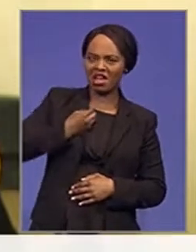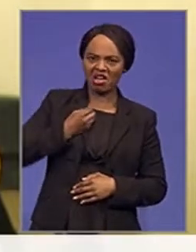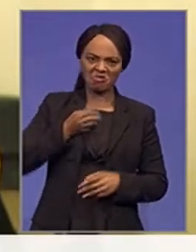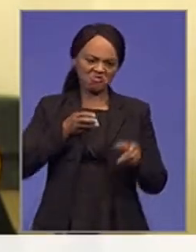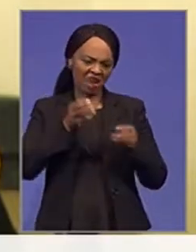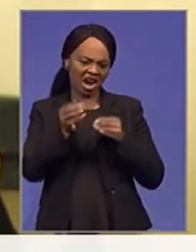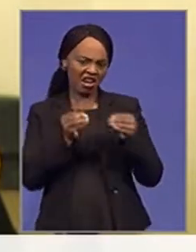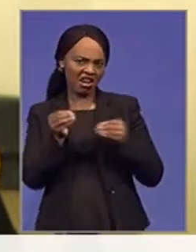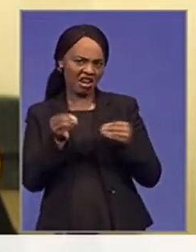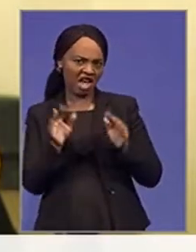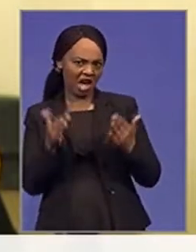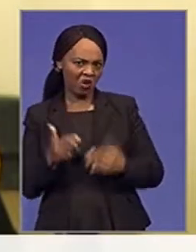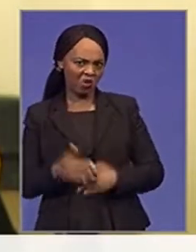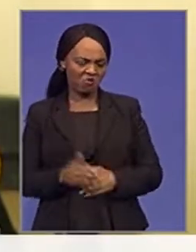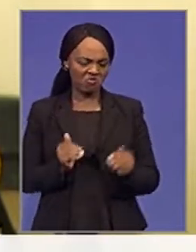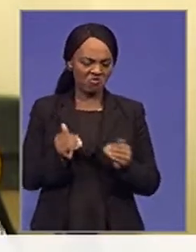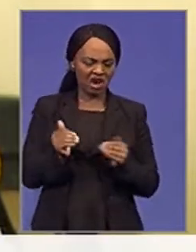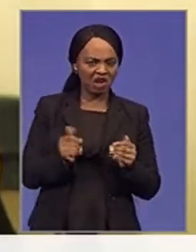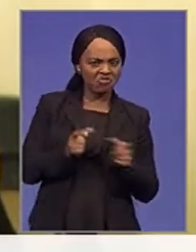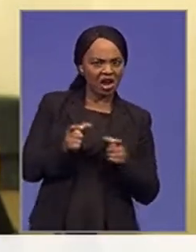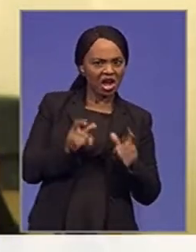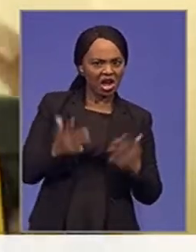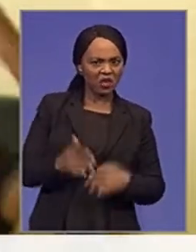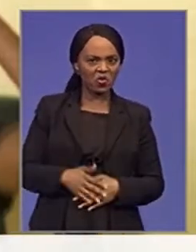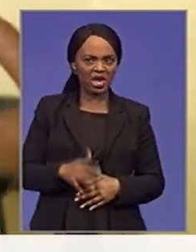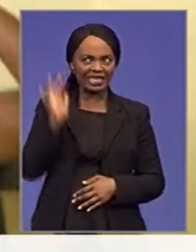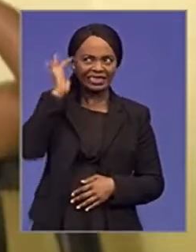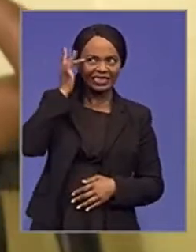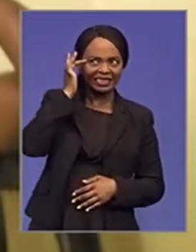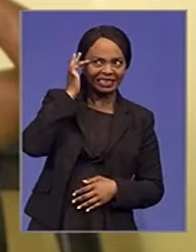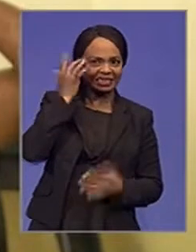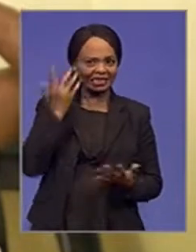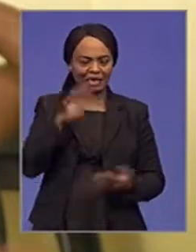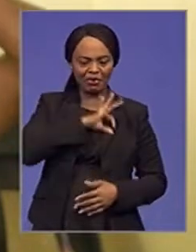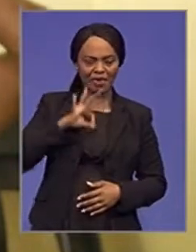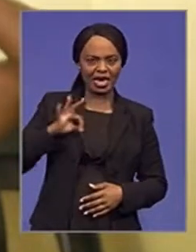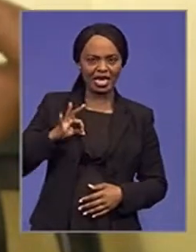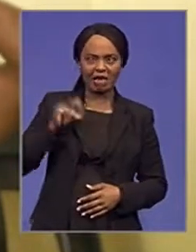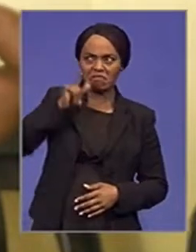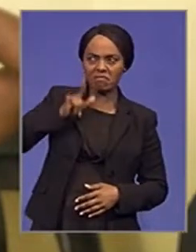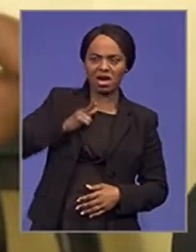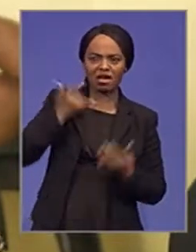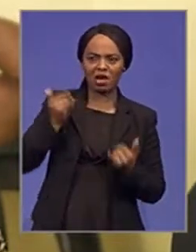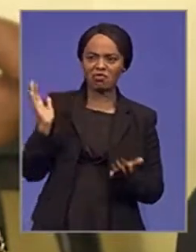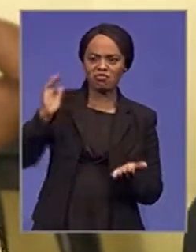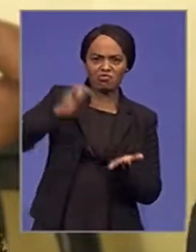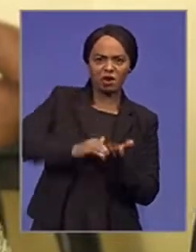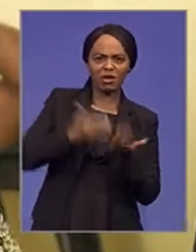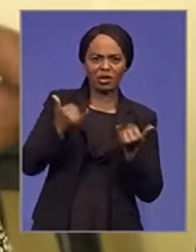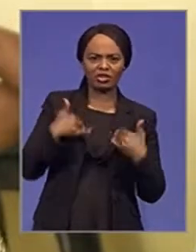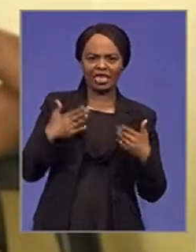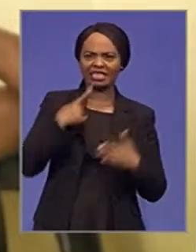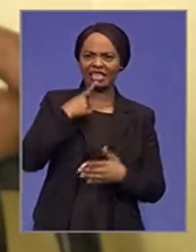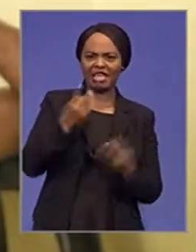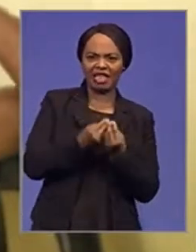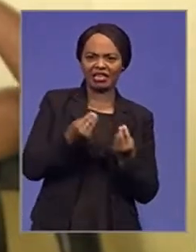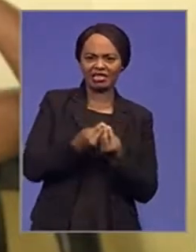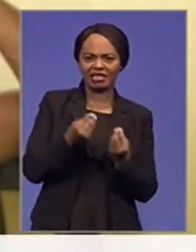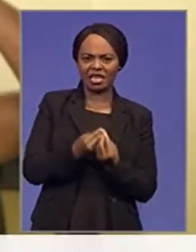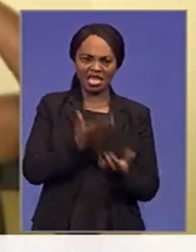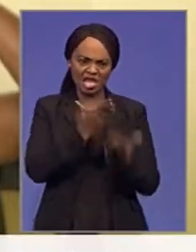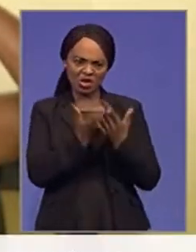So there's already a nervousness and hostility, like the mayor said, that you come in there and they already start saying things like, are you able